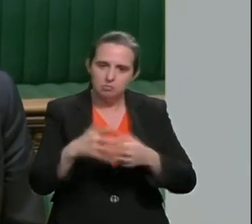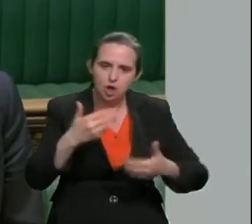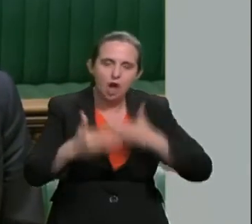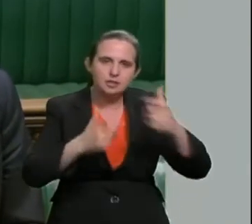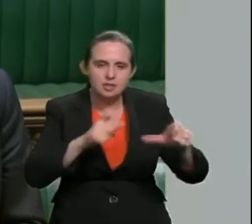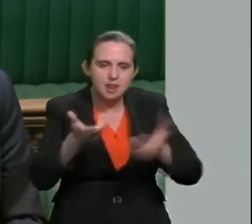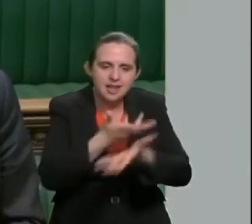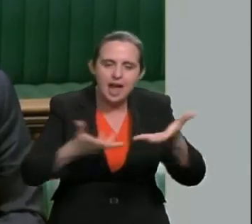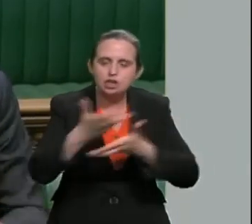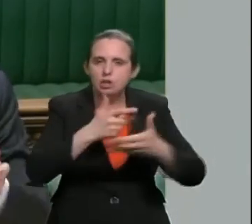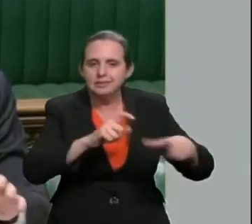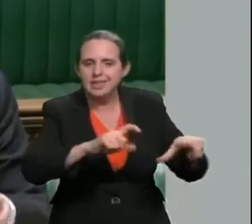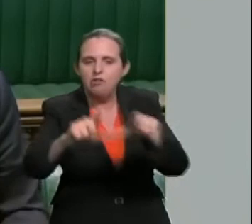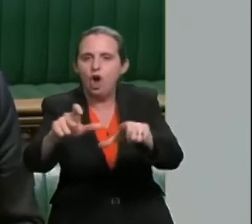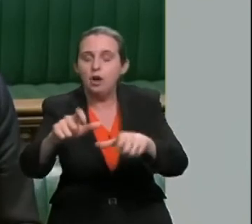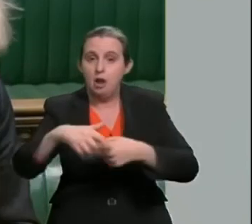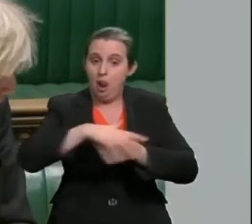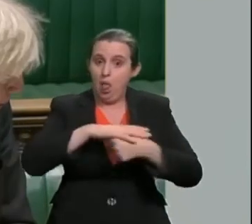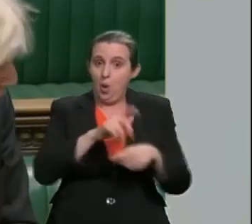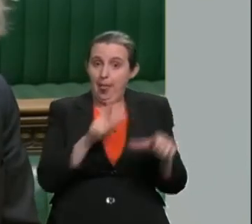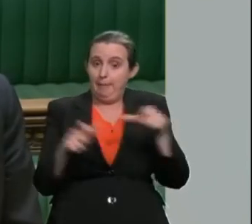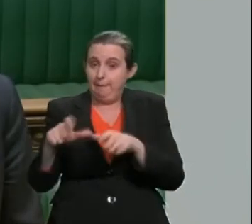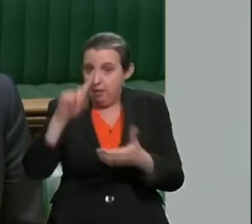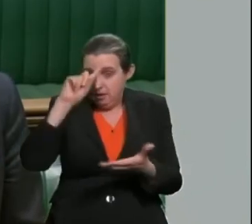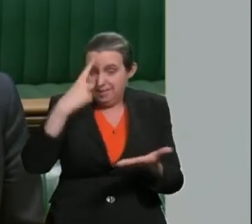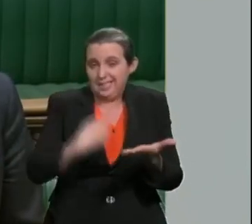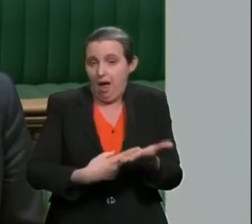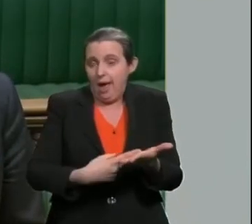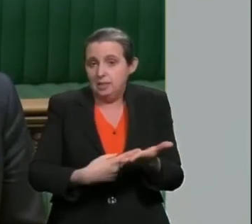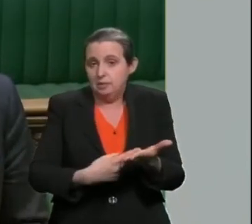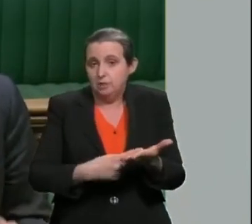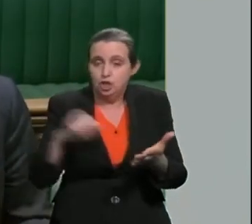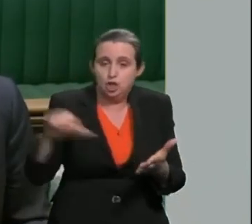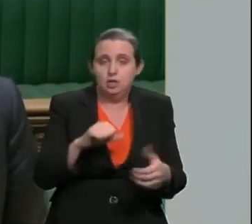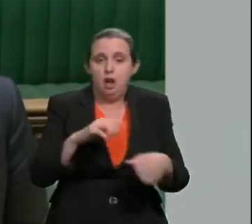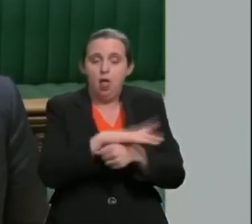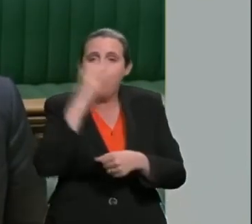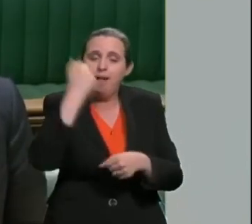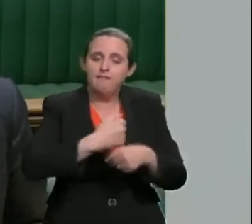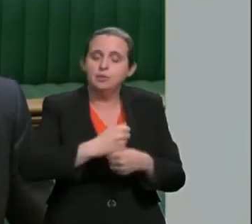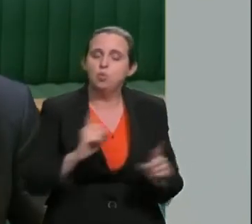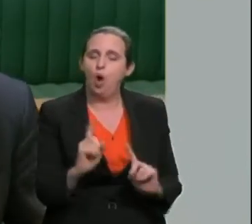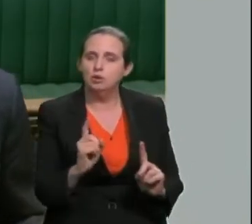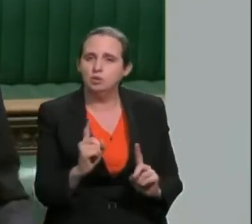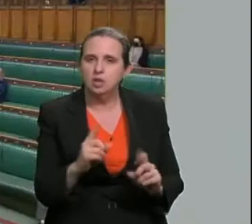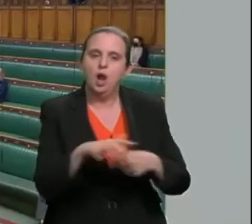to decide what the best form of government, local government, is that they